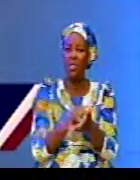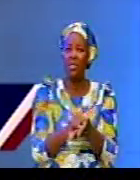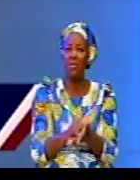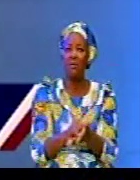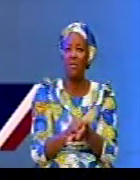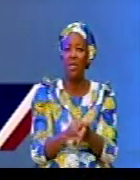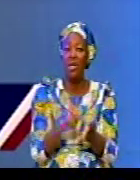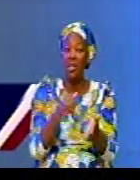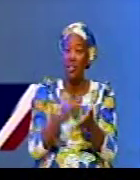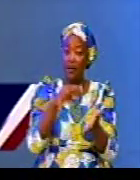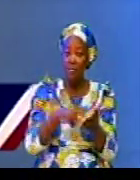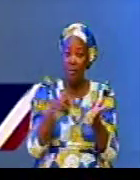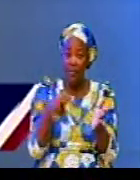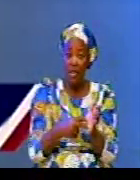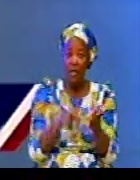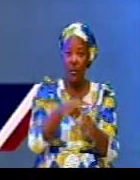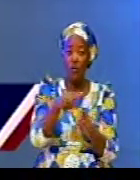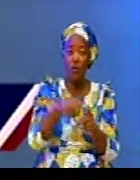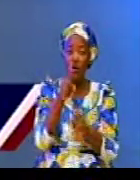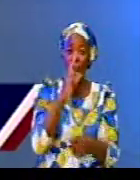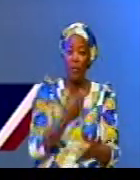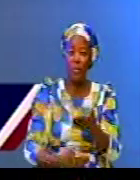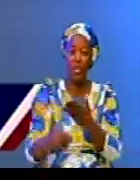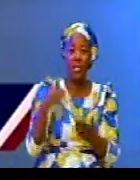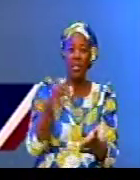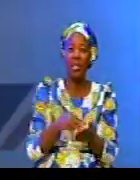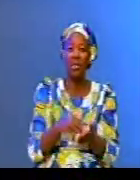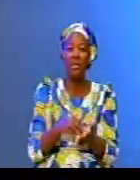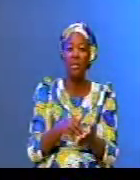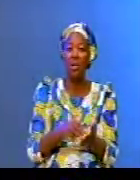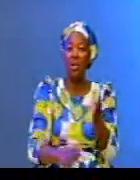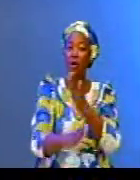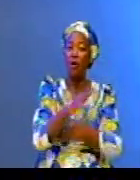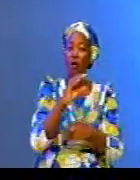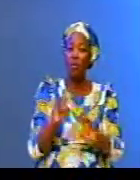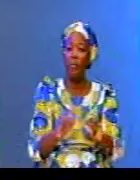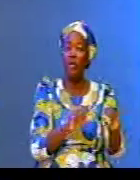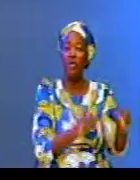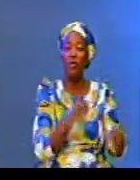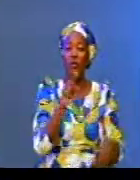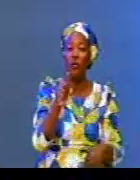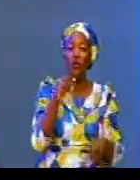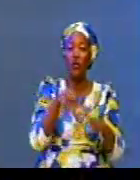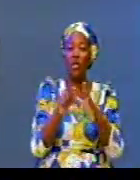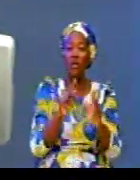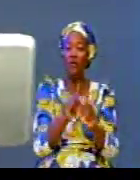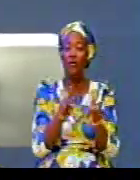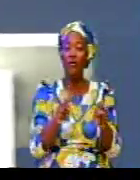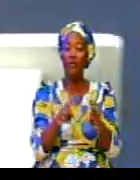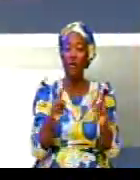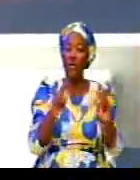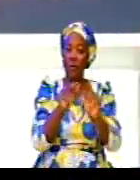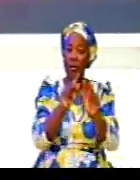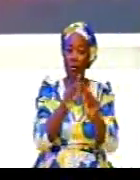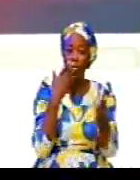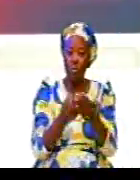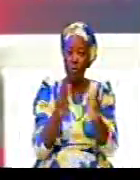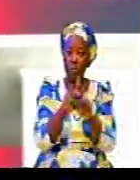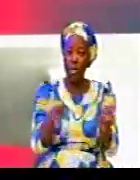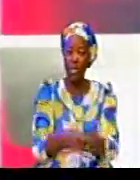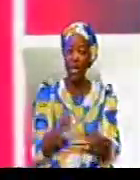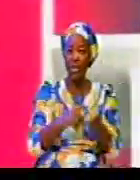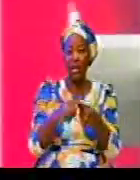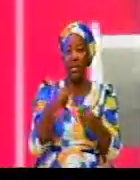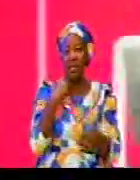sinneth not. What does that mean? It means when you are born again, God places